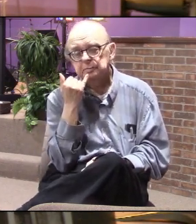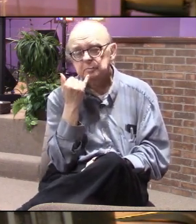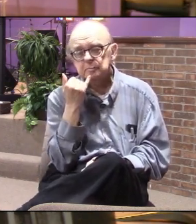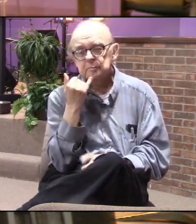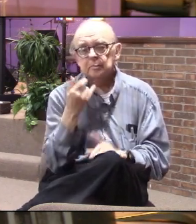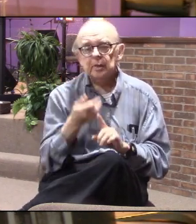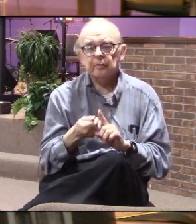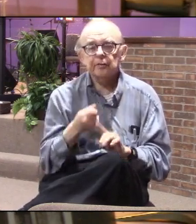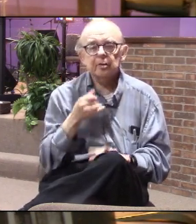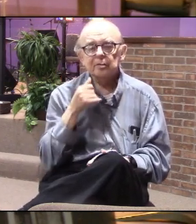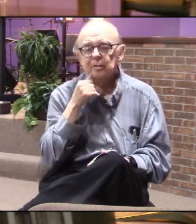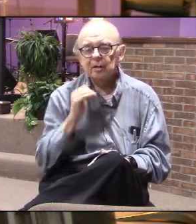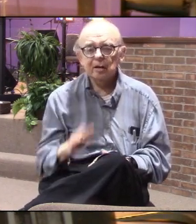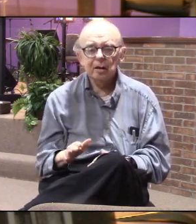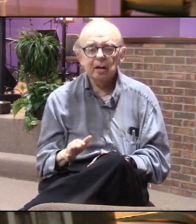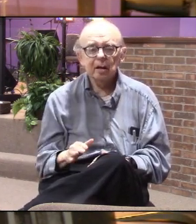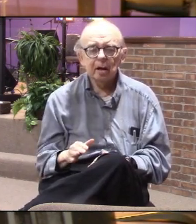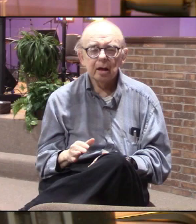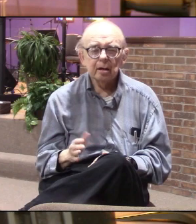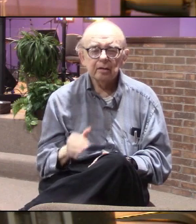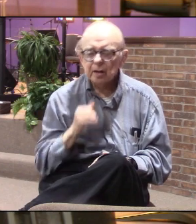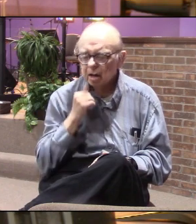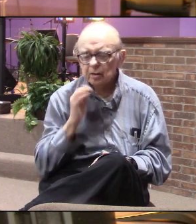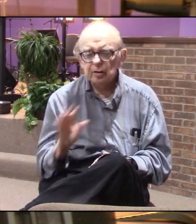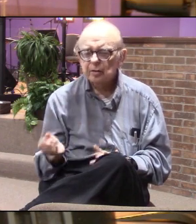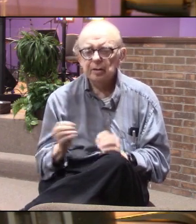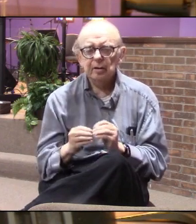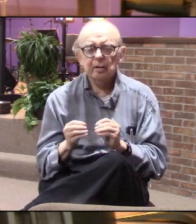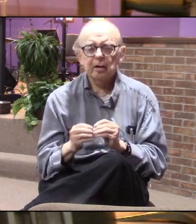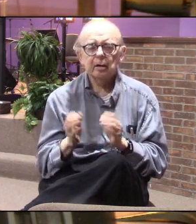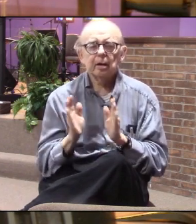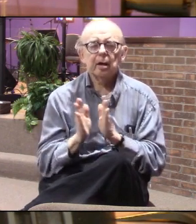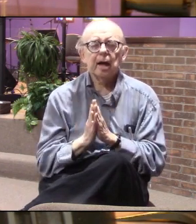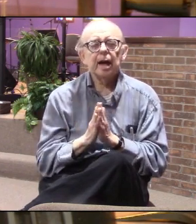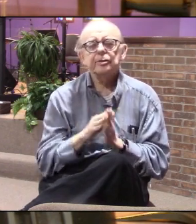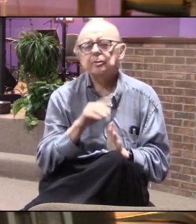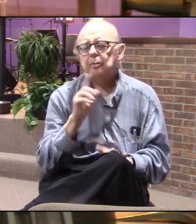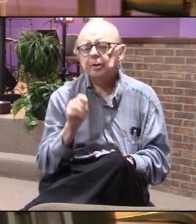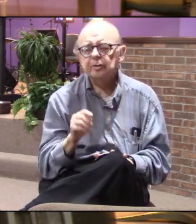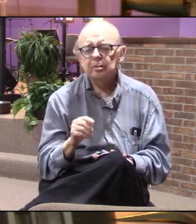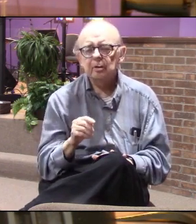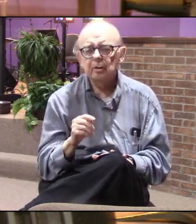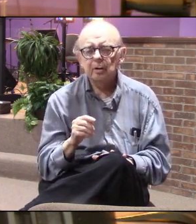from a little girl, not a little girl anymore, and asked this question: